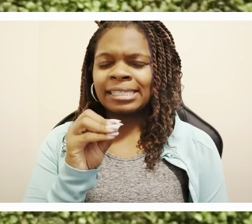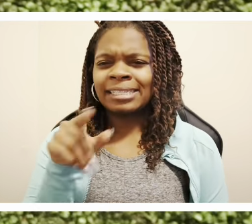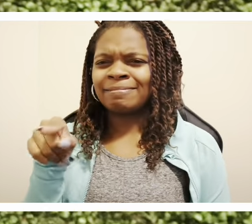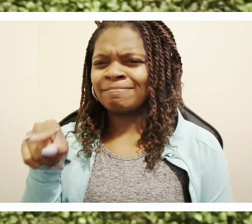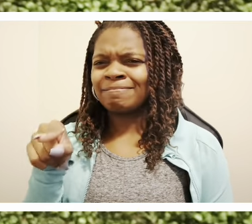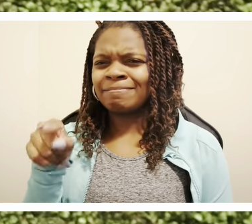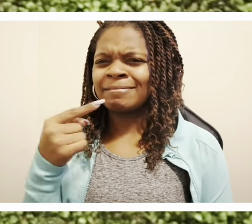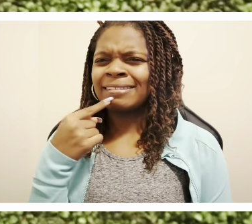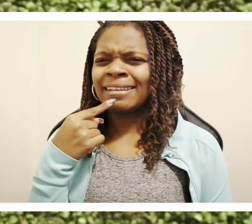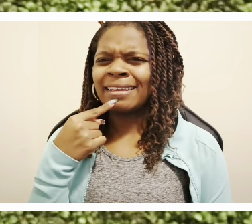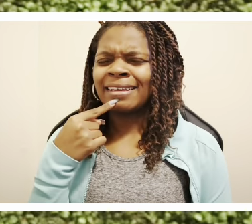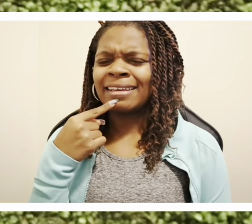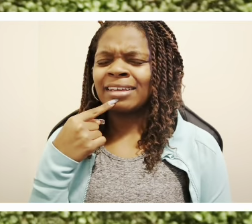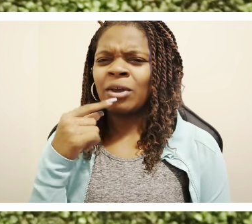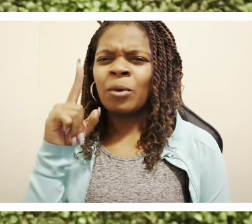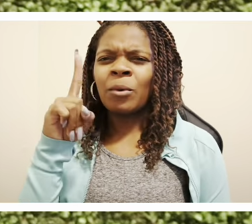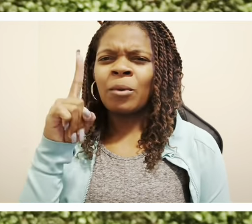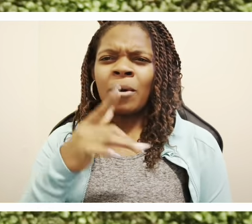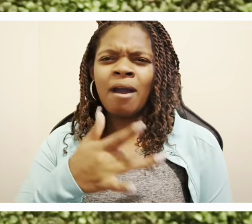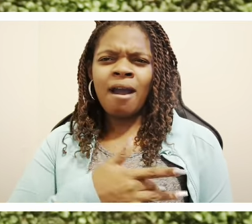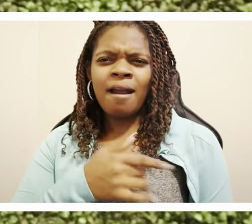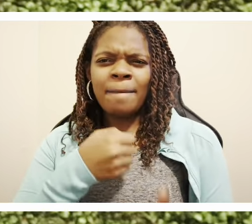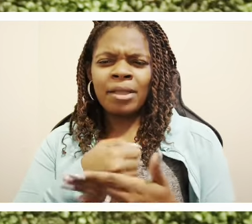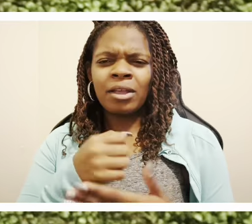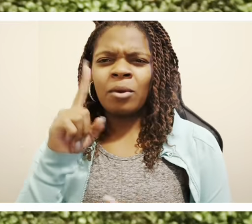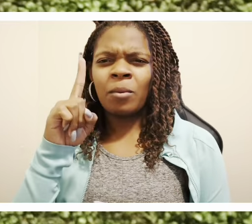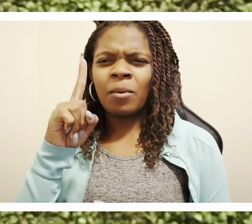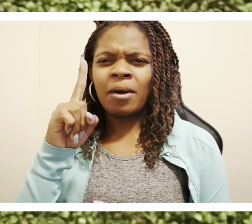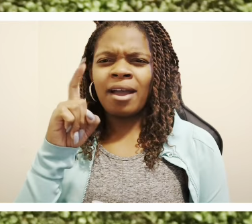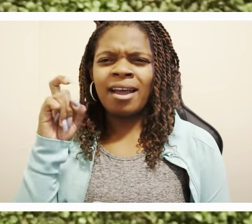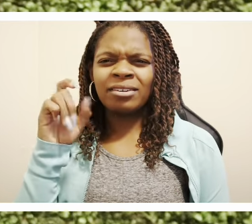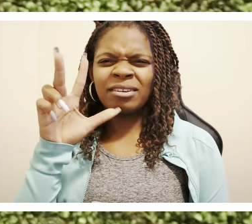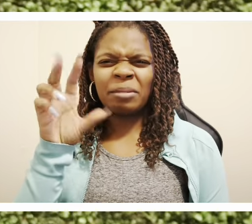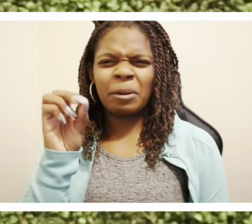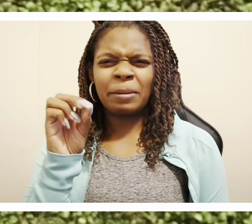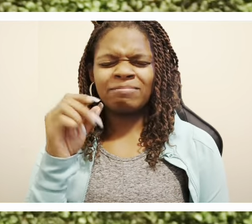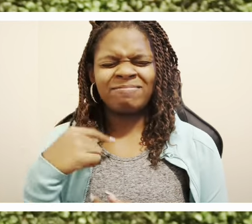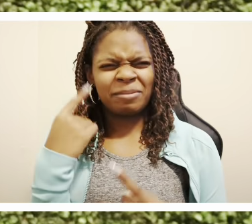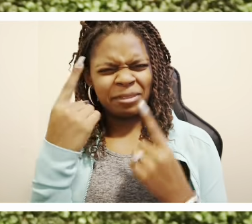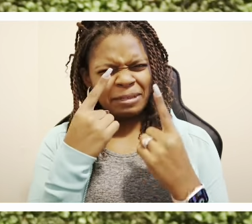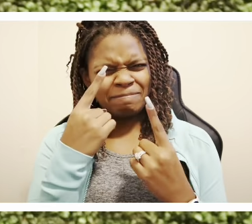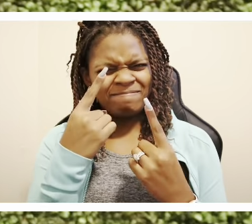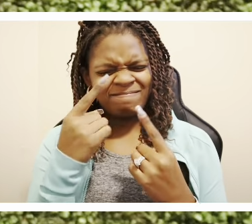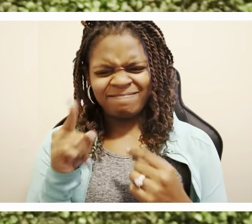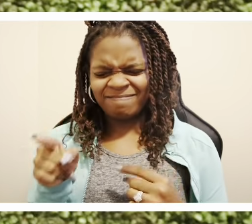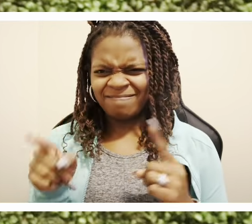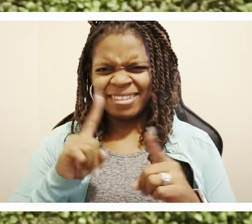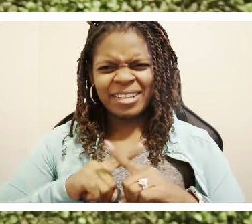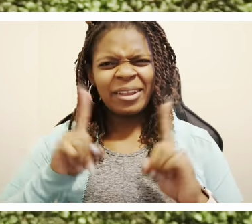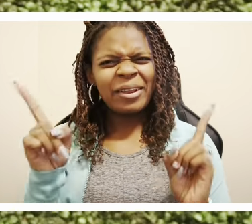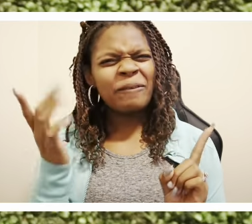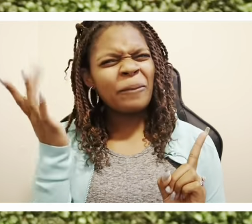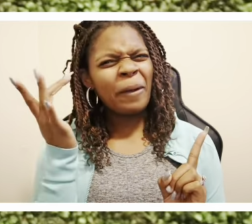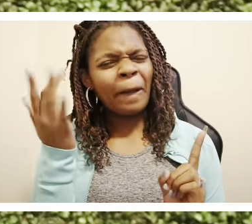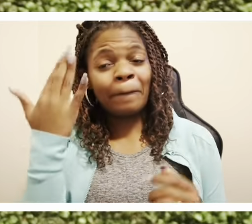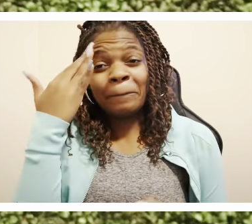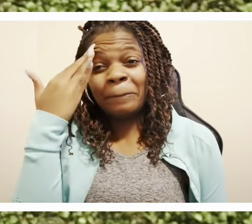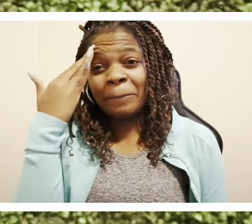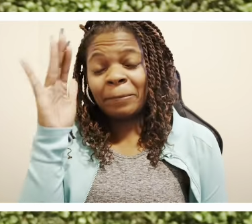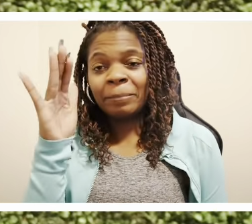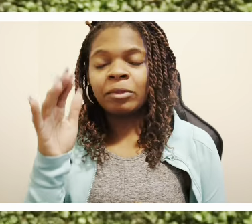would say my heart rate is 130. I'm like, I don't know why the difference of that. Or